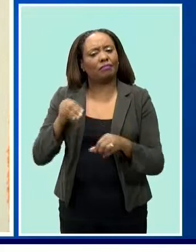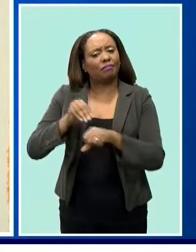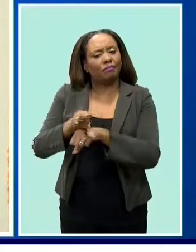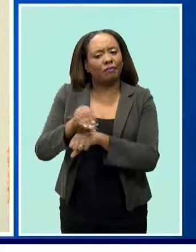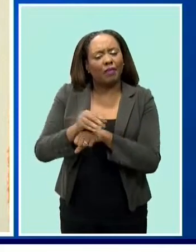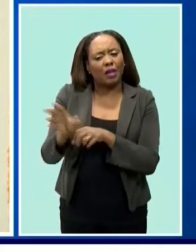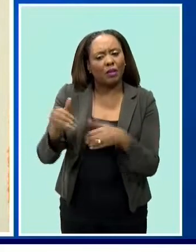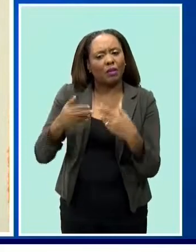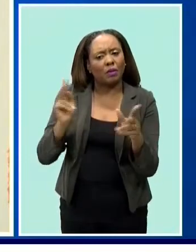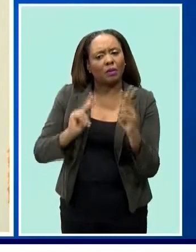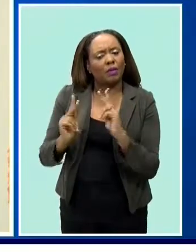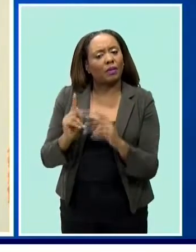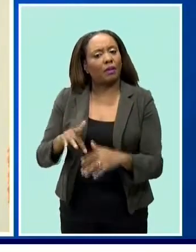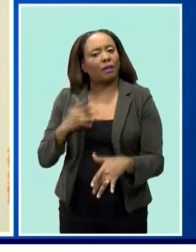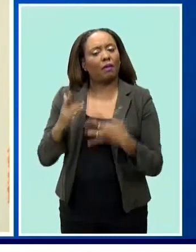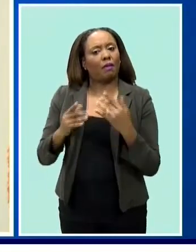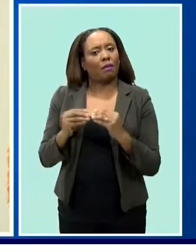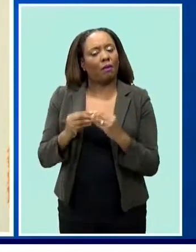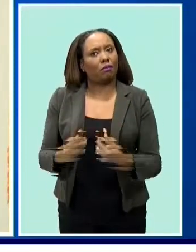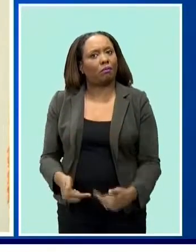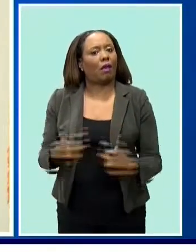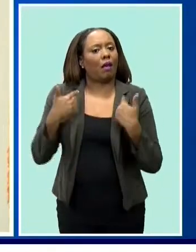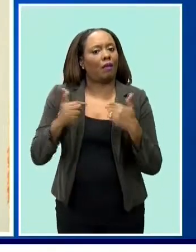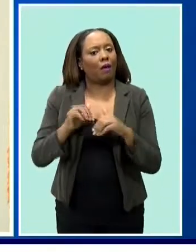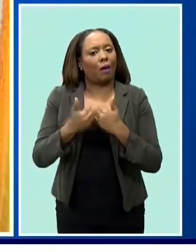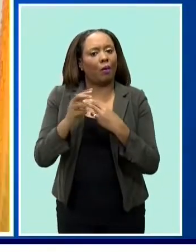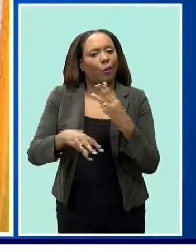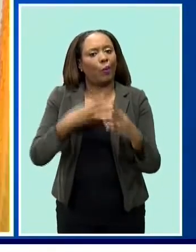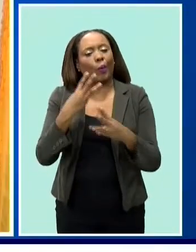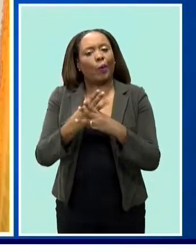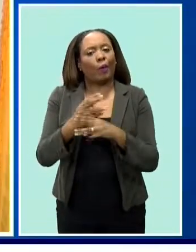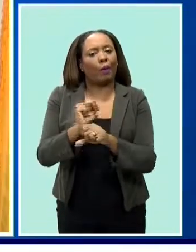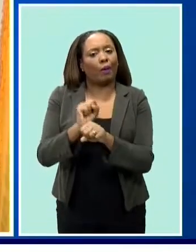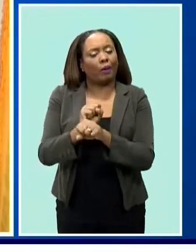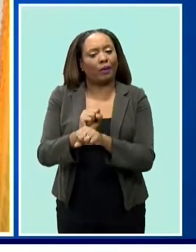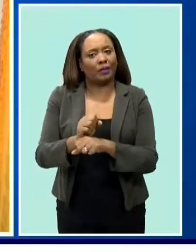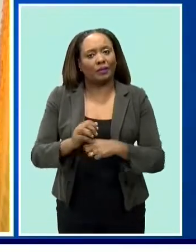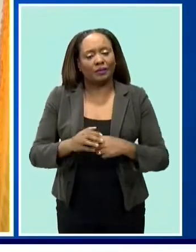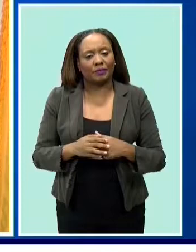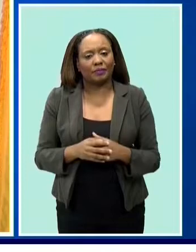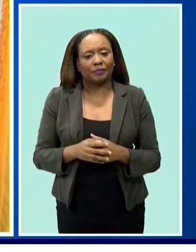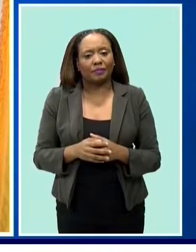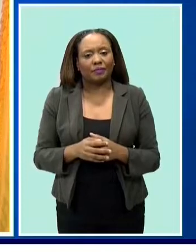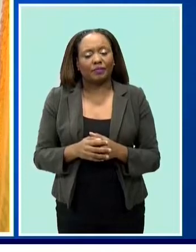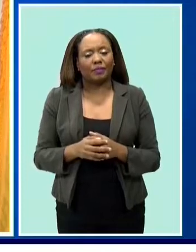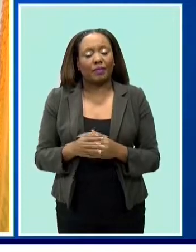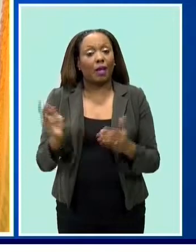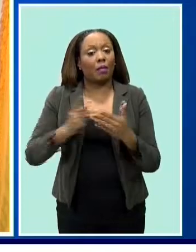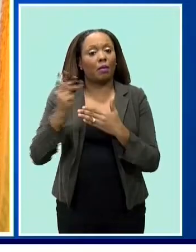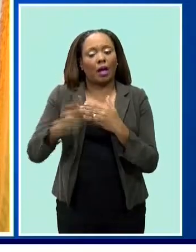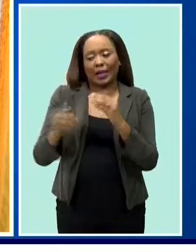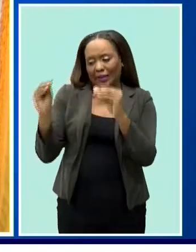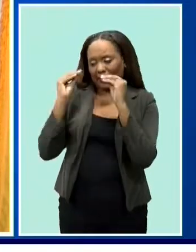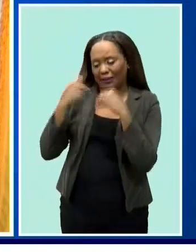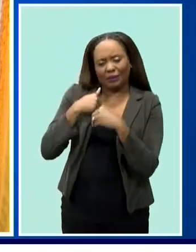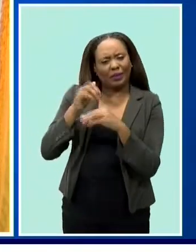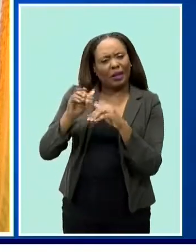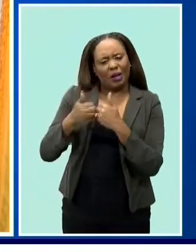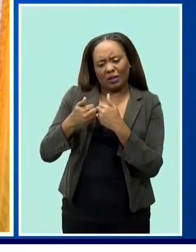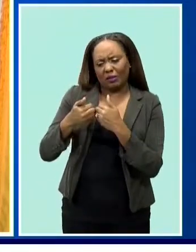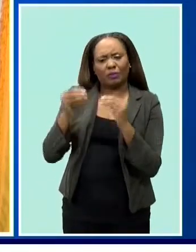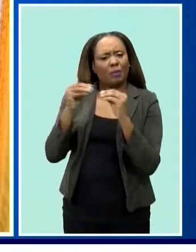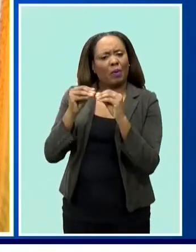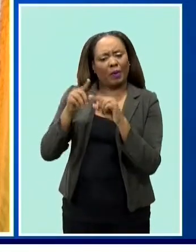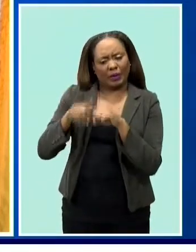to help them feel more alive and learn how the real world works. The program teaches me how to be a better person and a more reliable